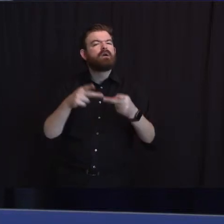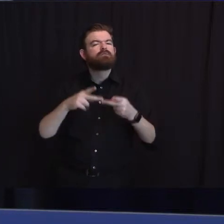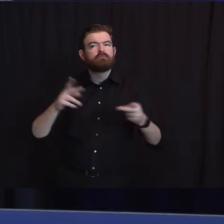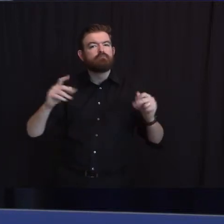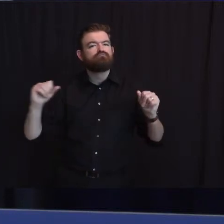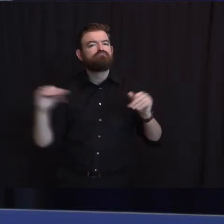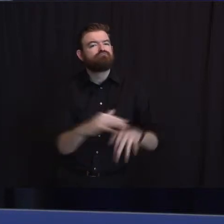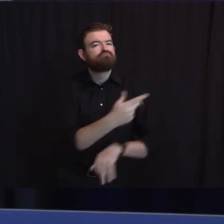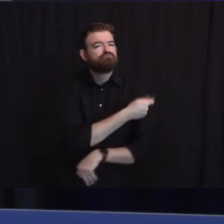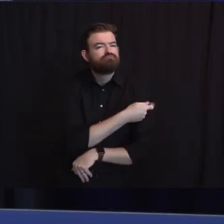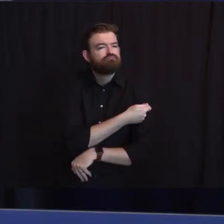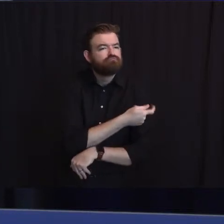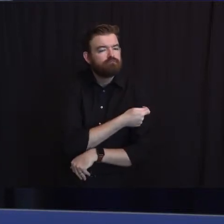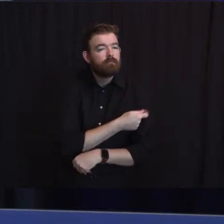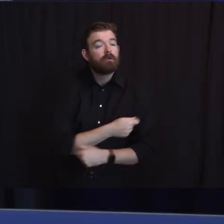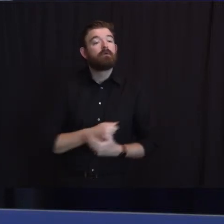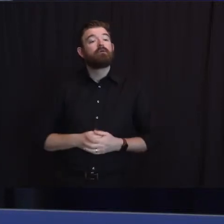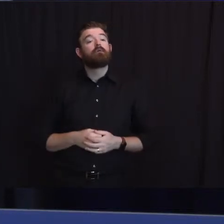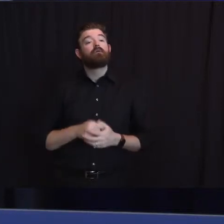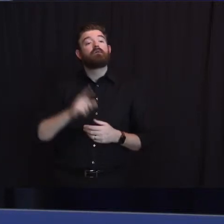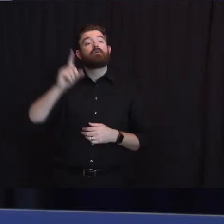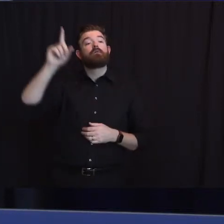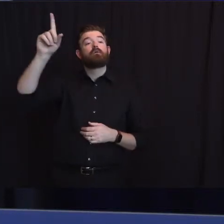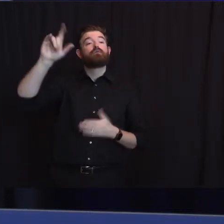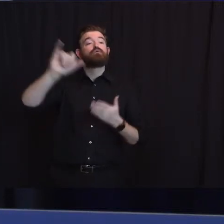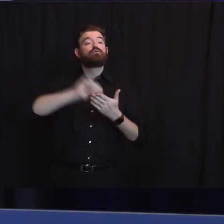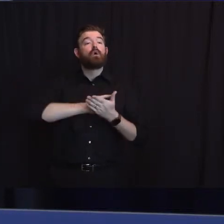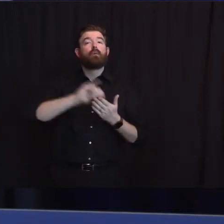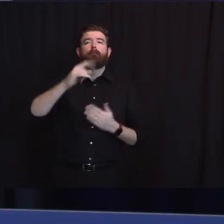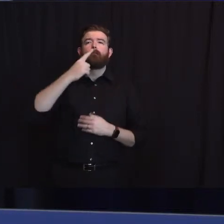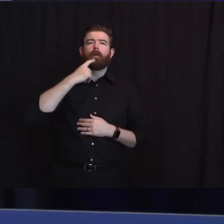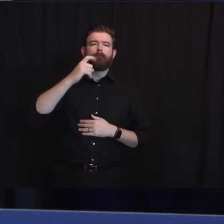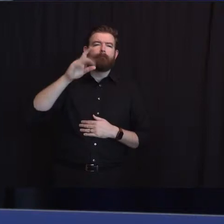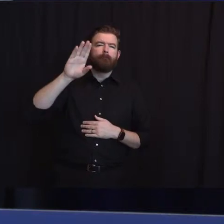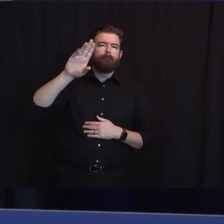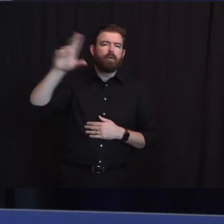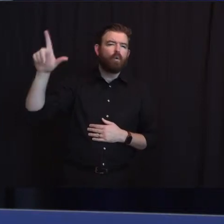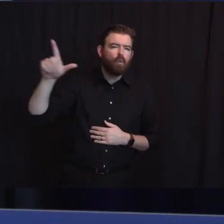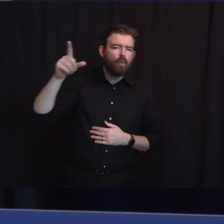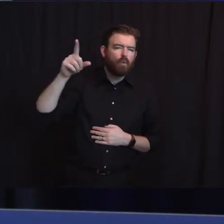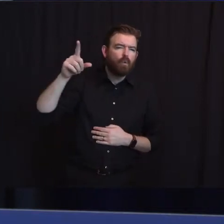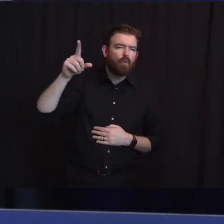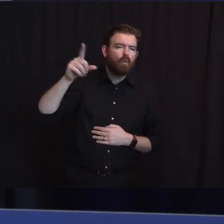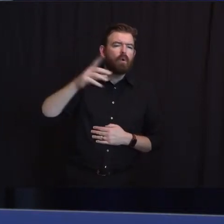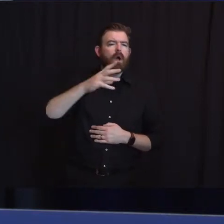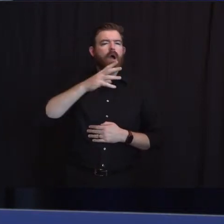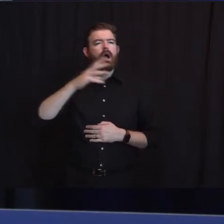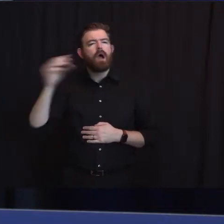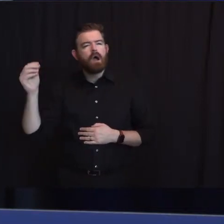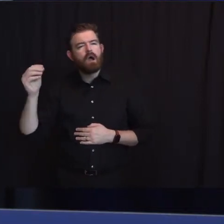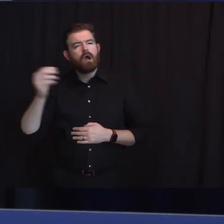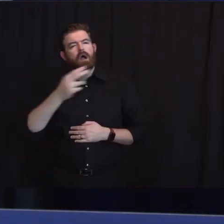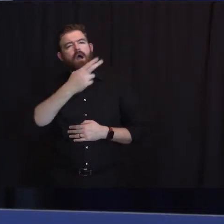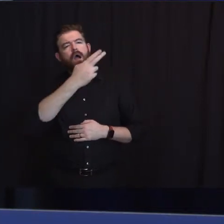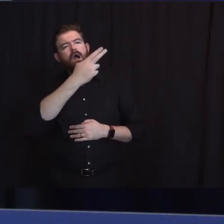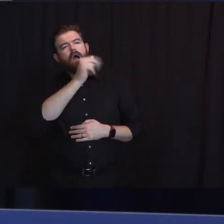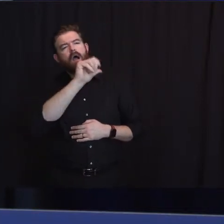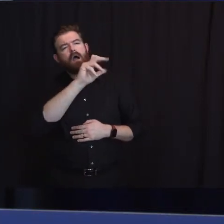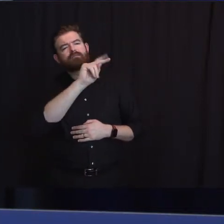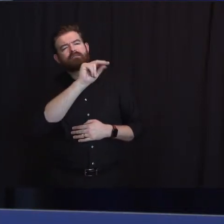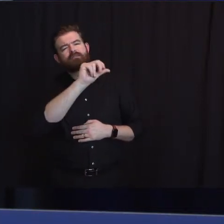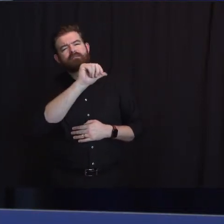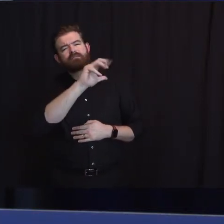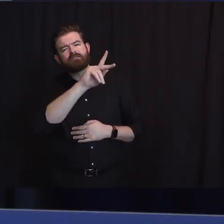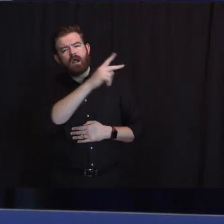weekend, the New York Red Bulls, in collaboration with the state and Hackensack Meridian Health, will hold a vaccination clinic at